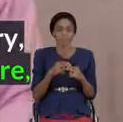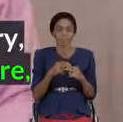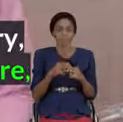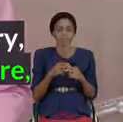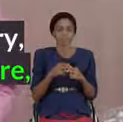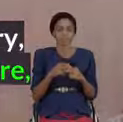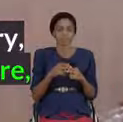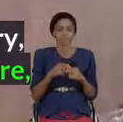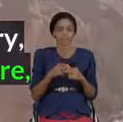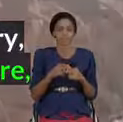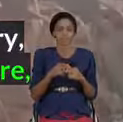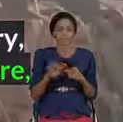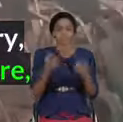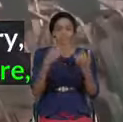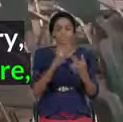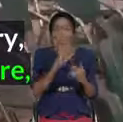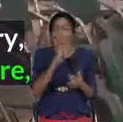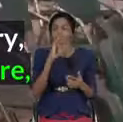soon.